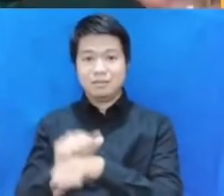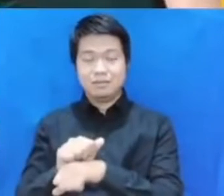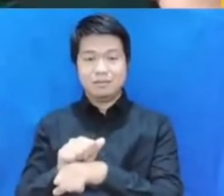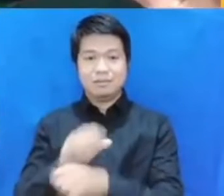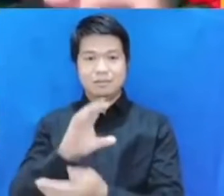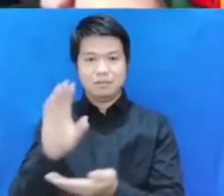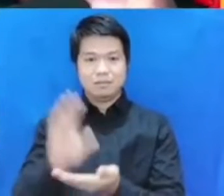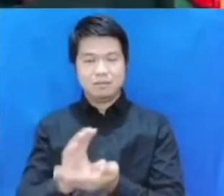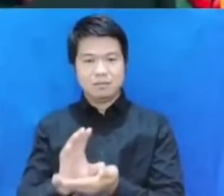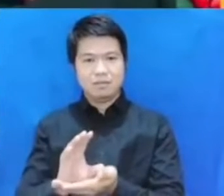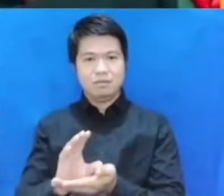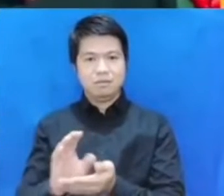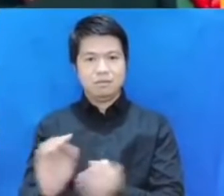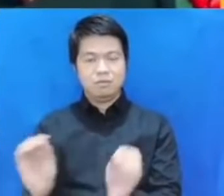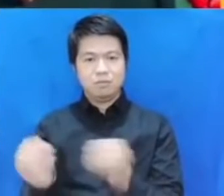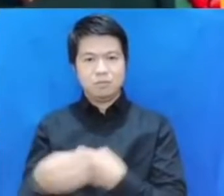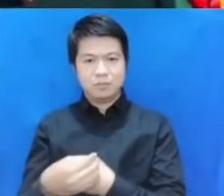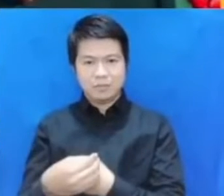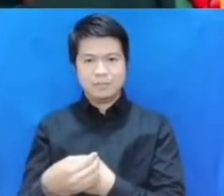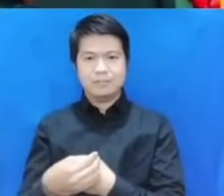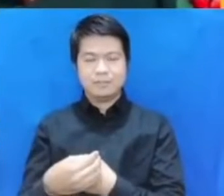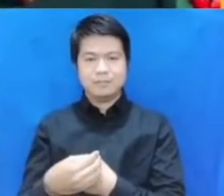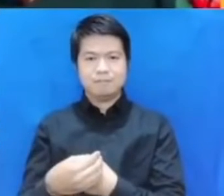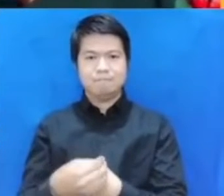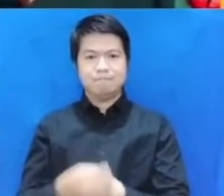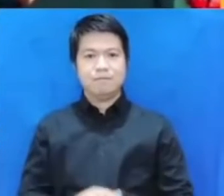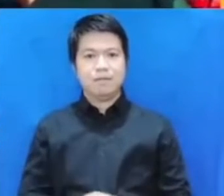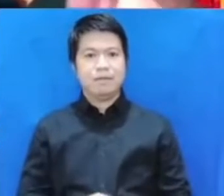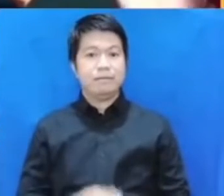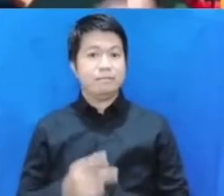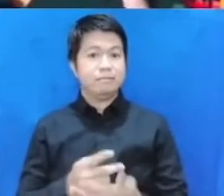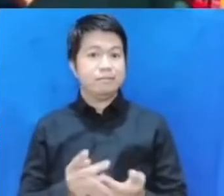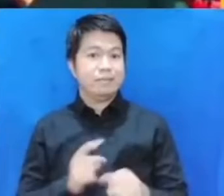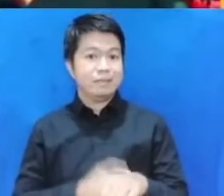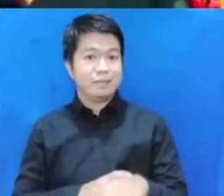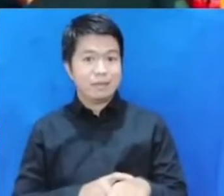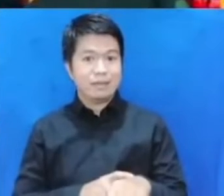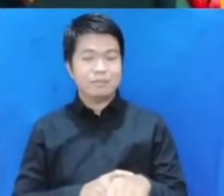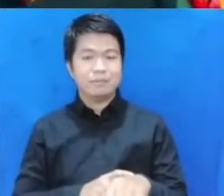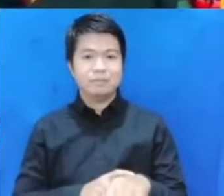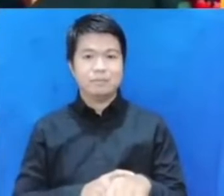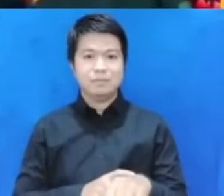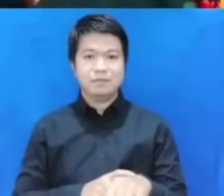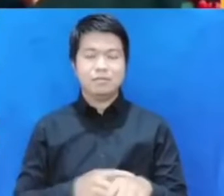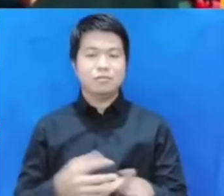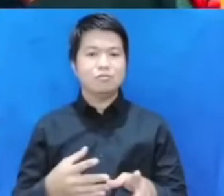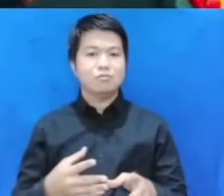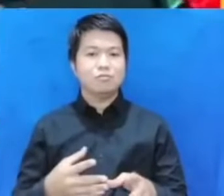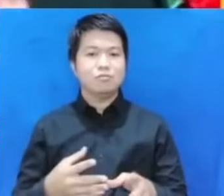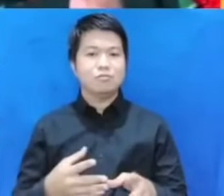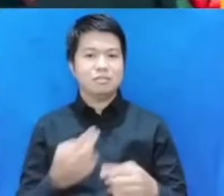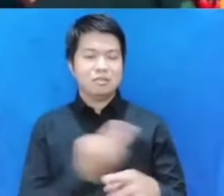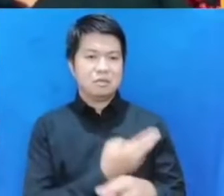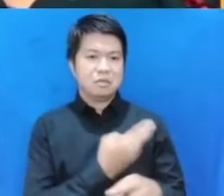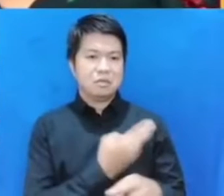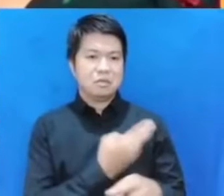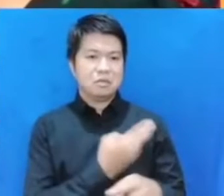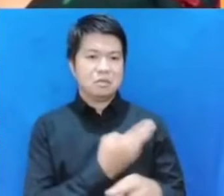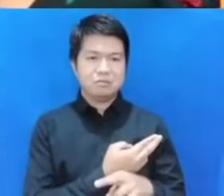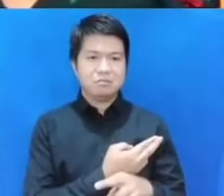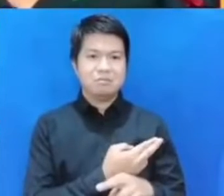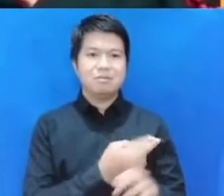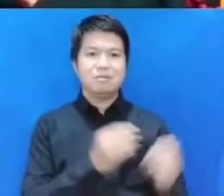and part-time teacher broadcasters are still considered as a regular teacher and shall use po the